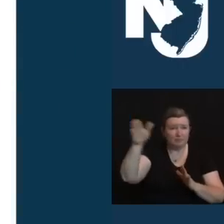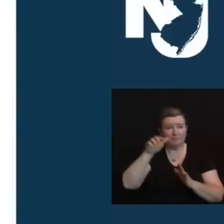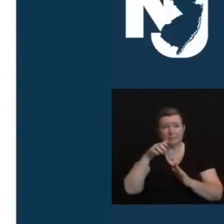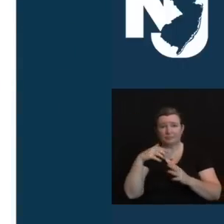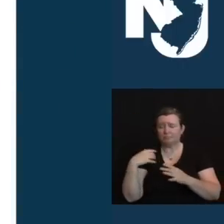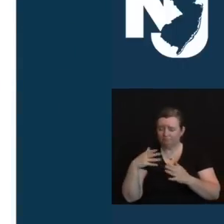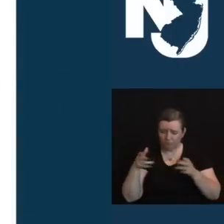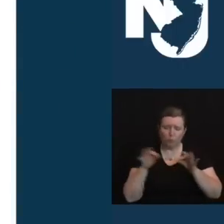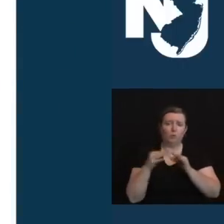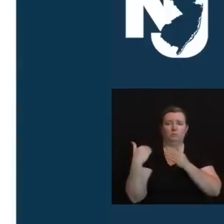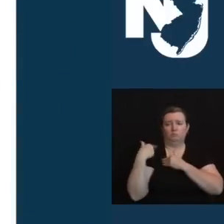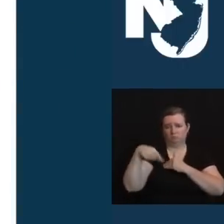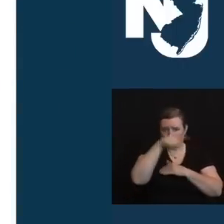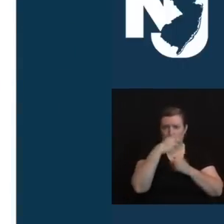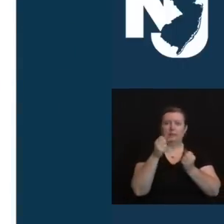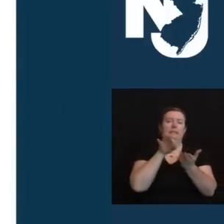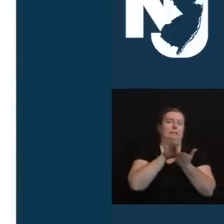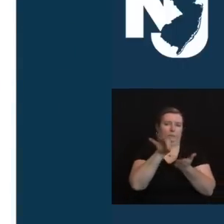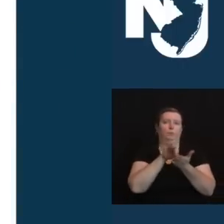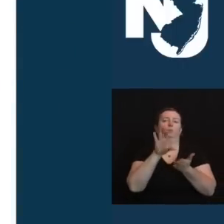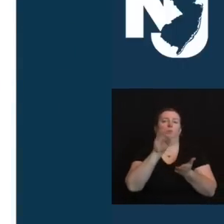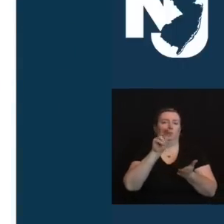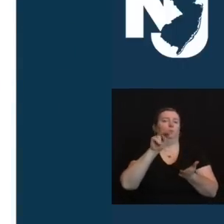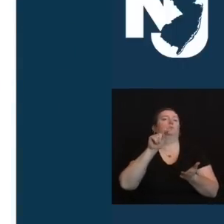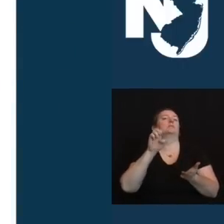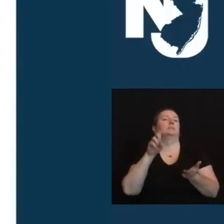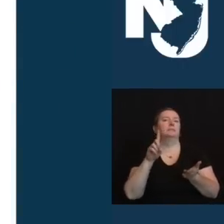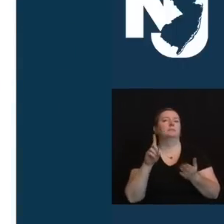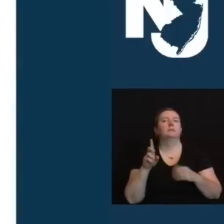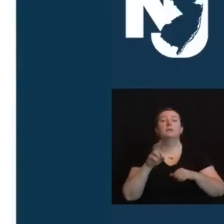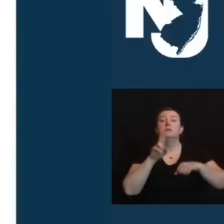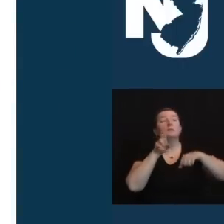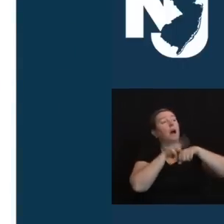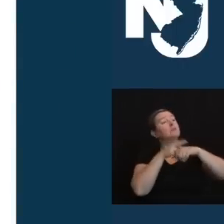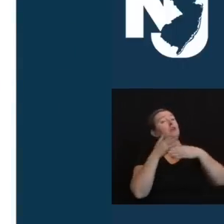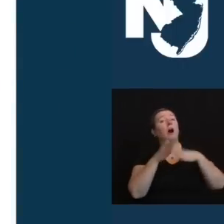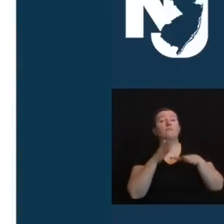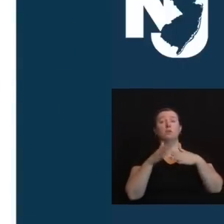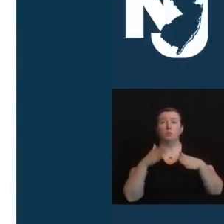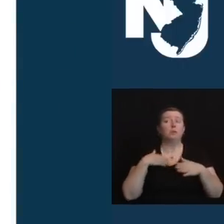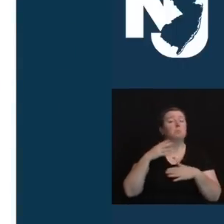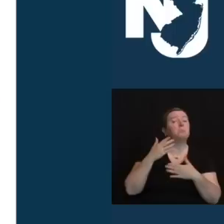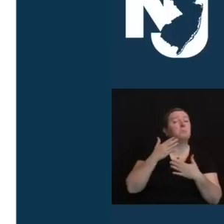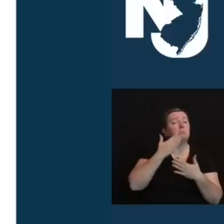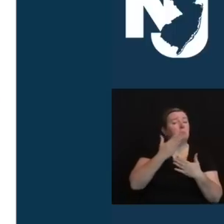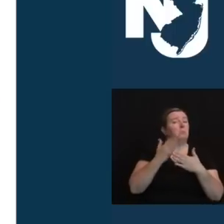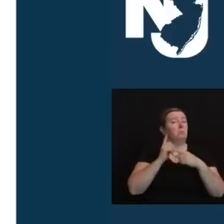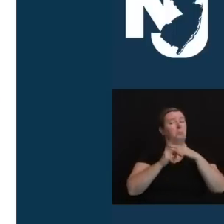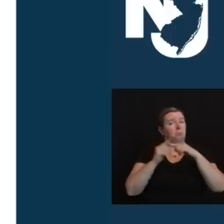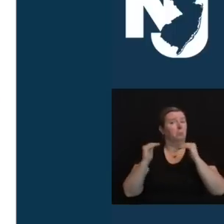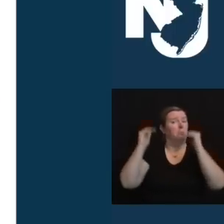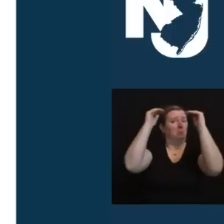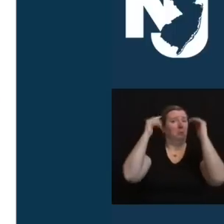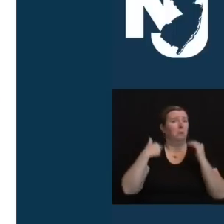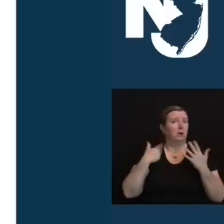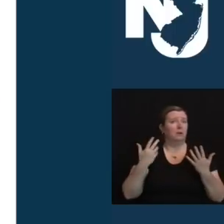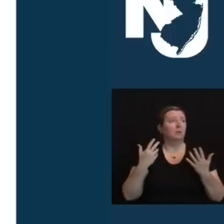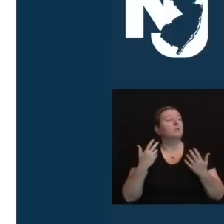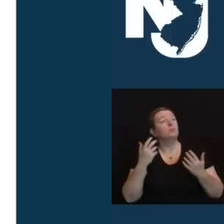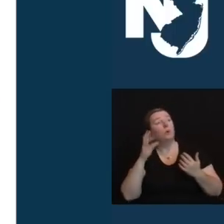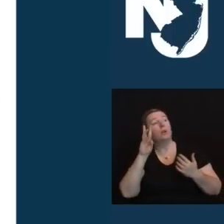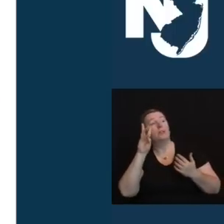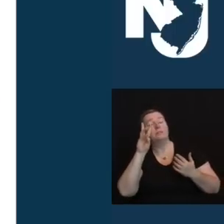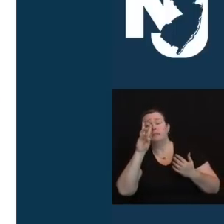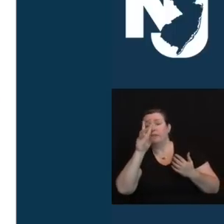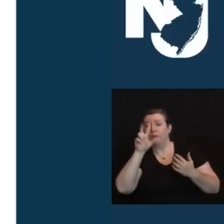Jersey continues to exceed the national response rate, and that's the good news. And 63.8% of you have already taken the time to go